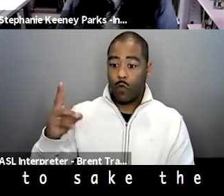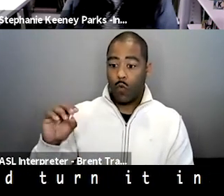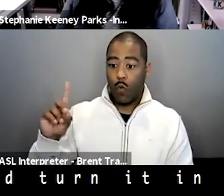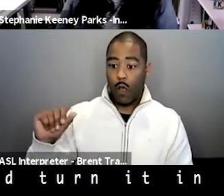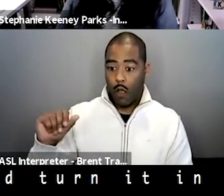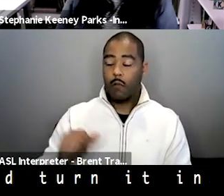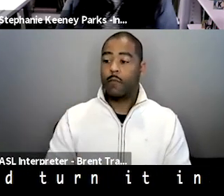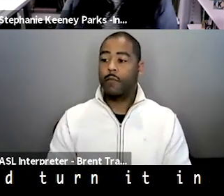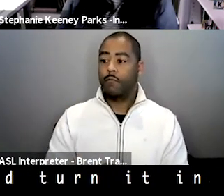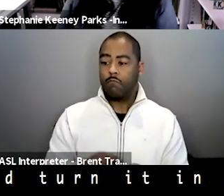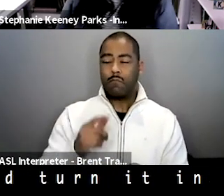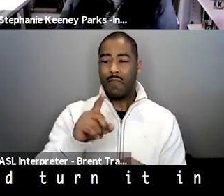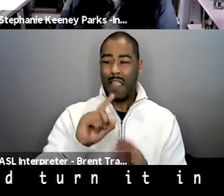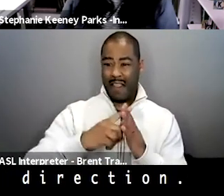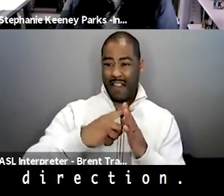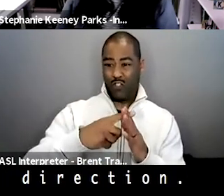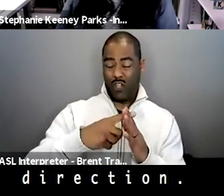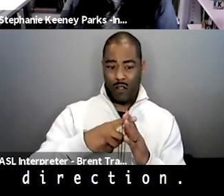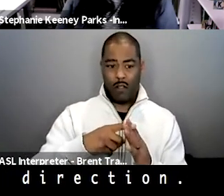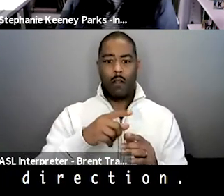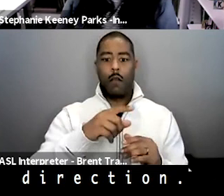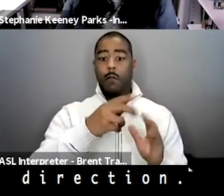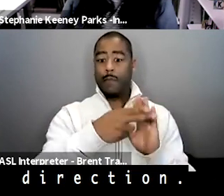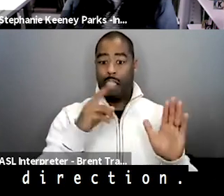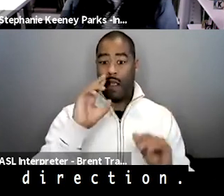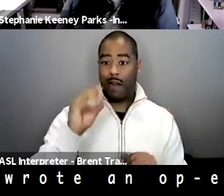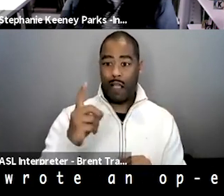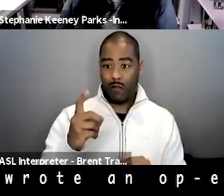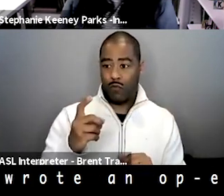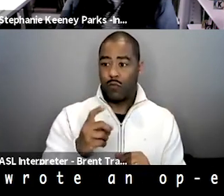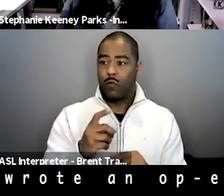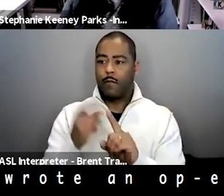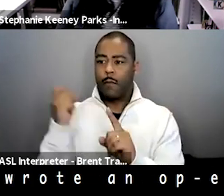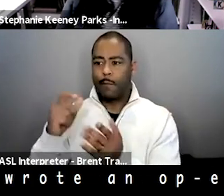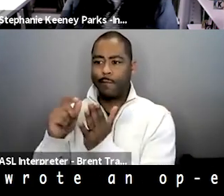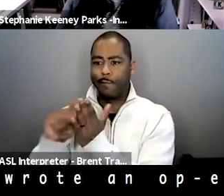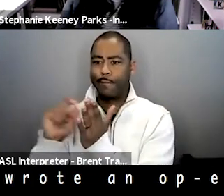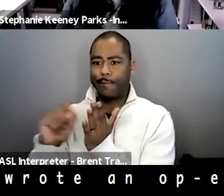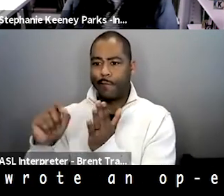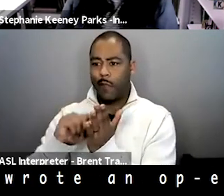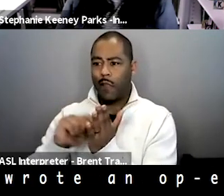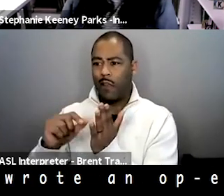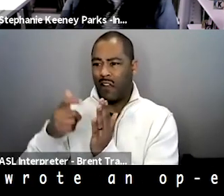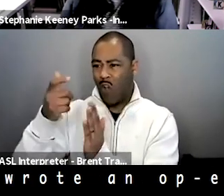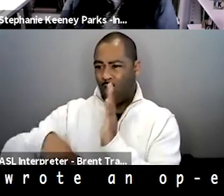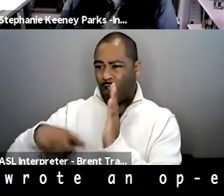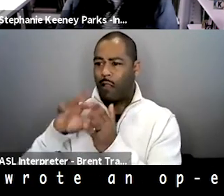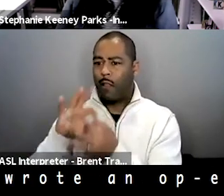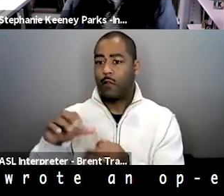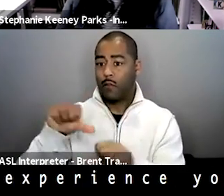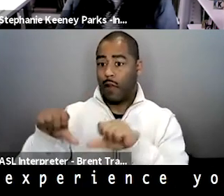and article and Donald and science. So I'm gonna take the science thread and turn it in a different direction.